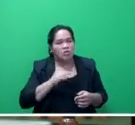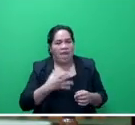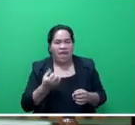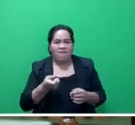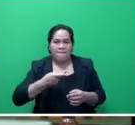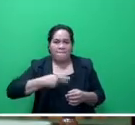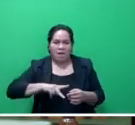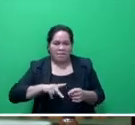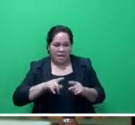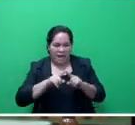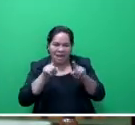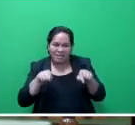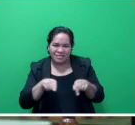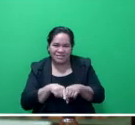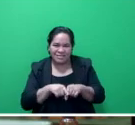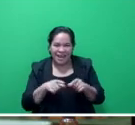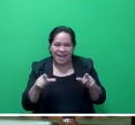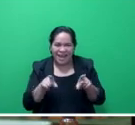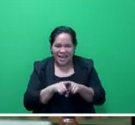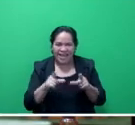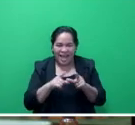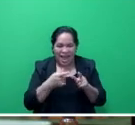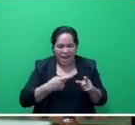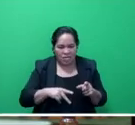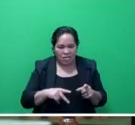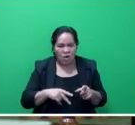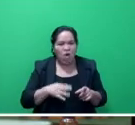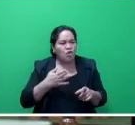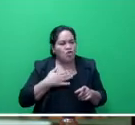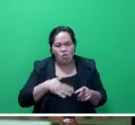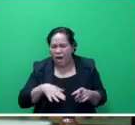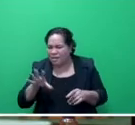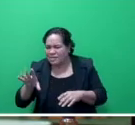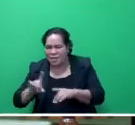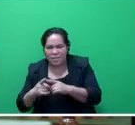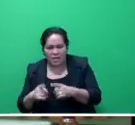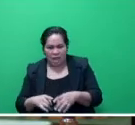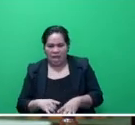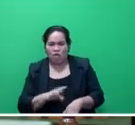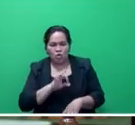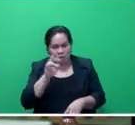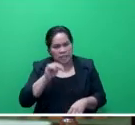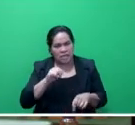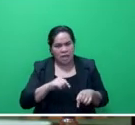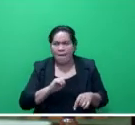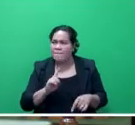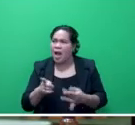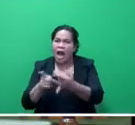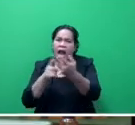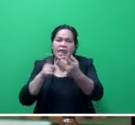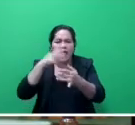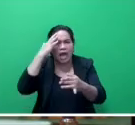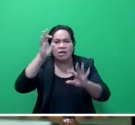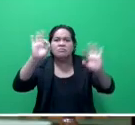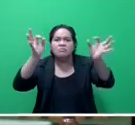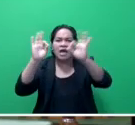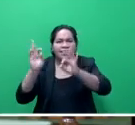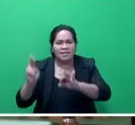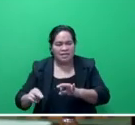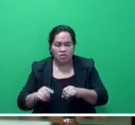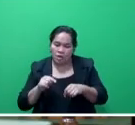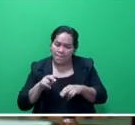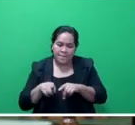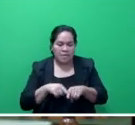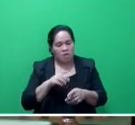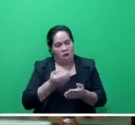want to refuel your vessel, you actually have to get a permit. Other countries in the world do not have that requirement. So we'll be removing those requirements to